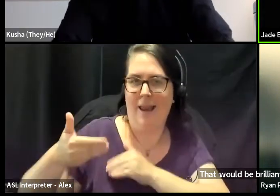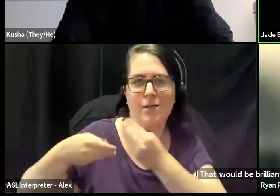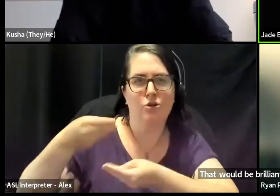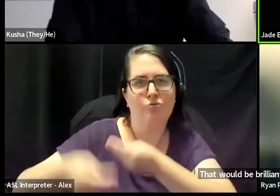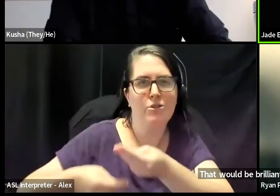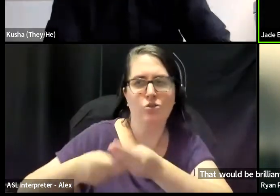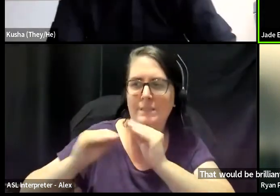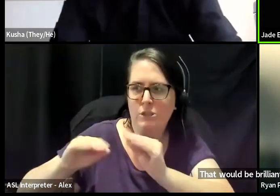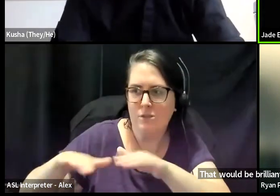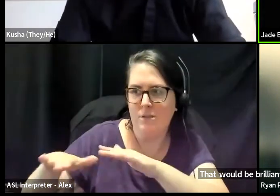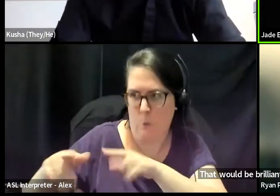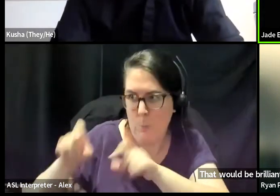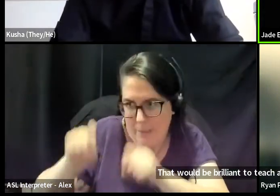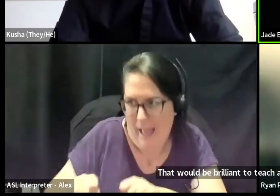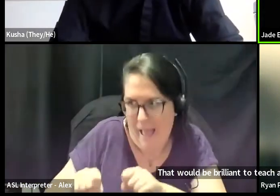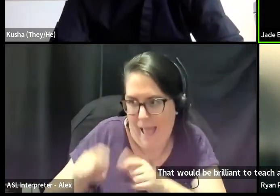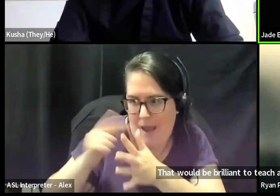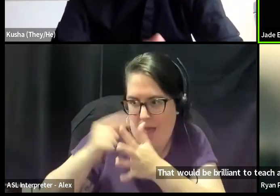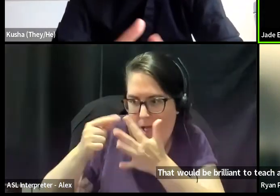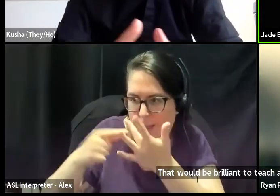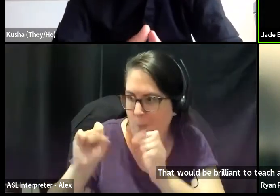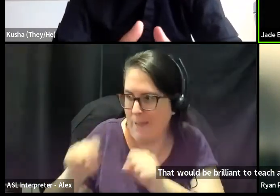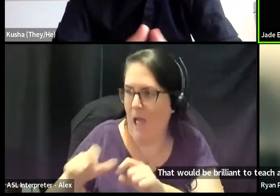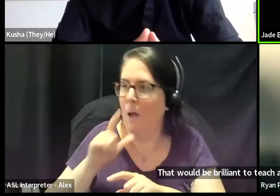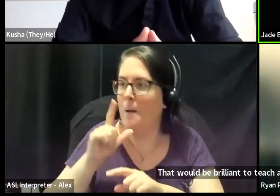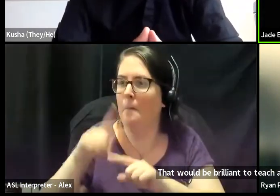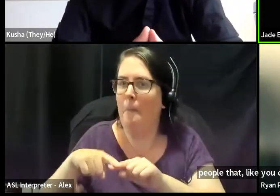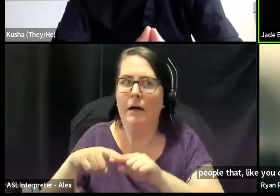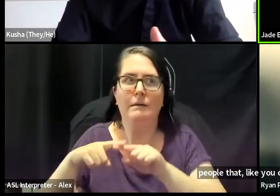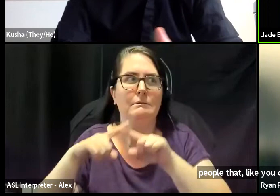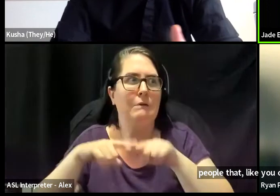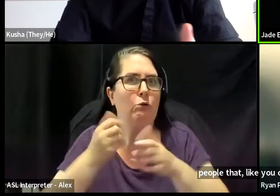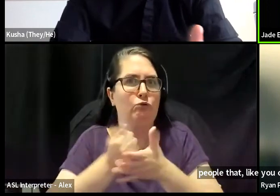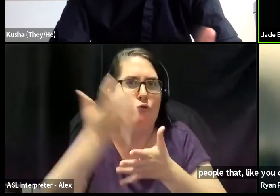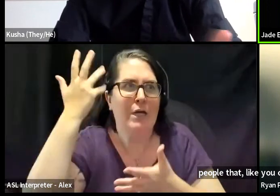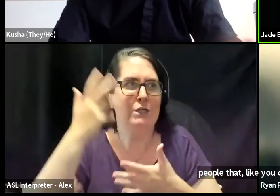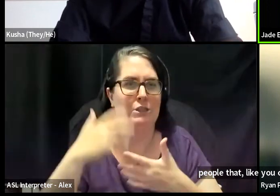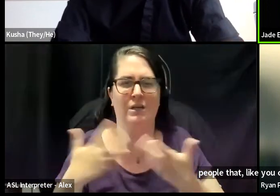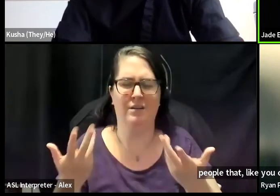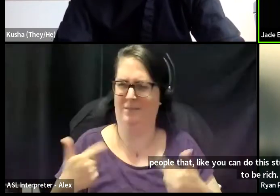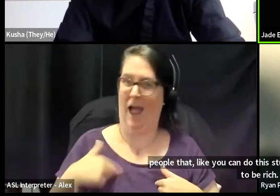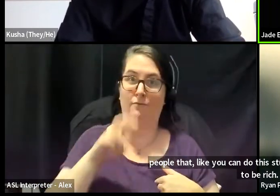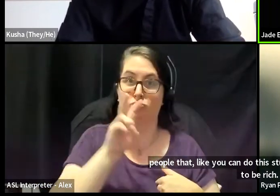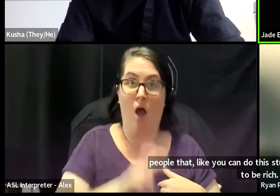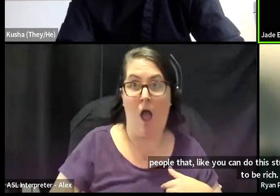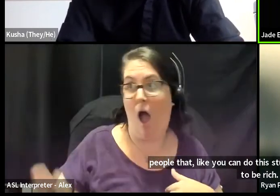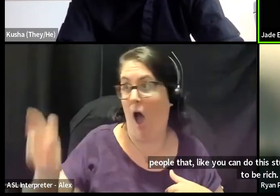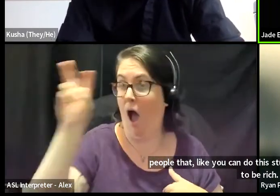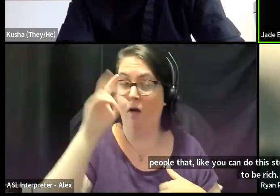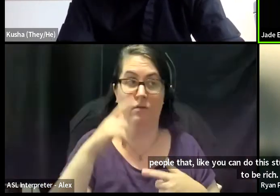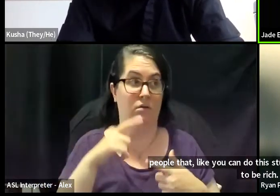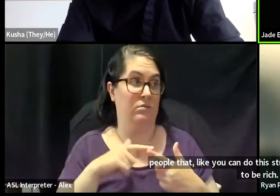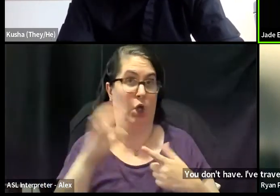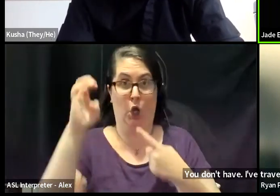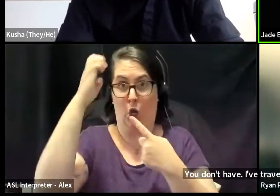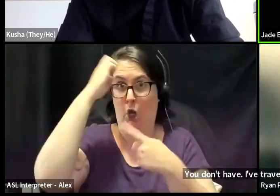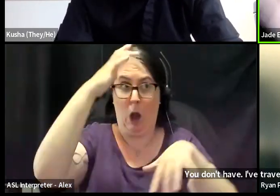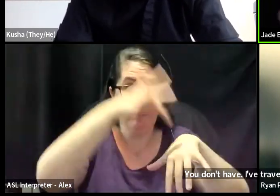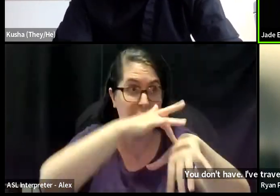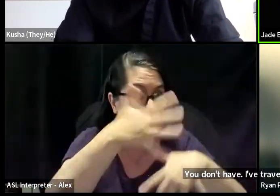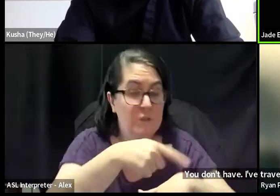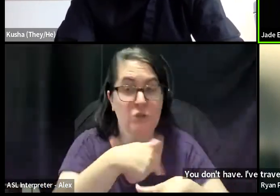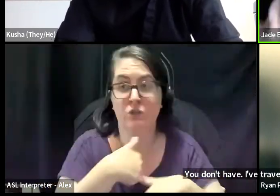people that you can do this stuff and you don't have to be rich. I've traveled the world. I've been all over Europe. I've